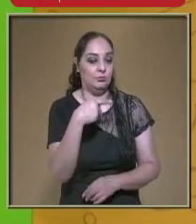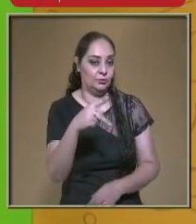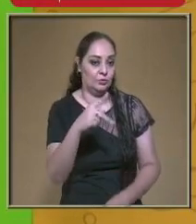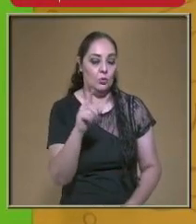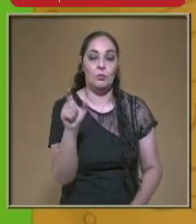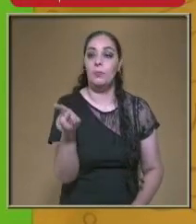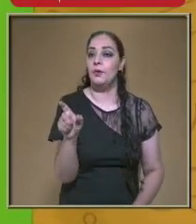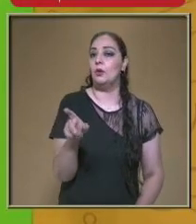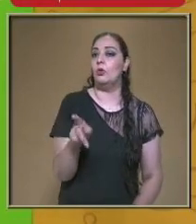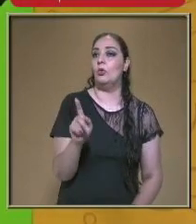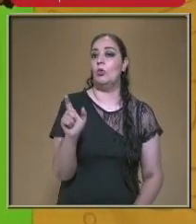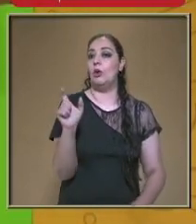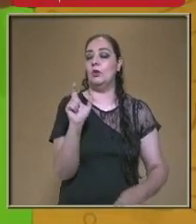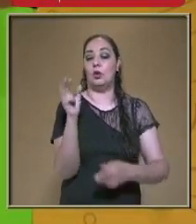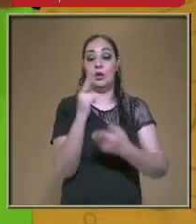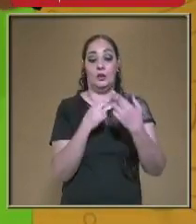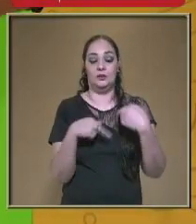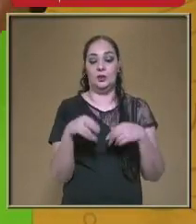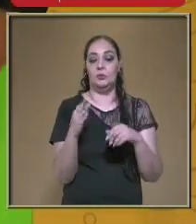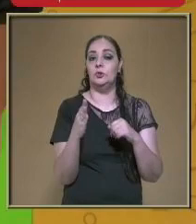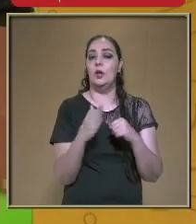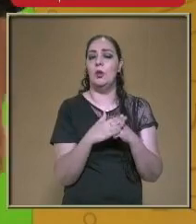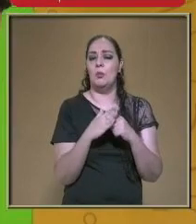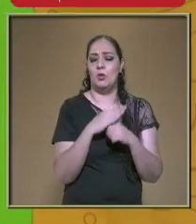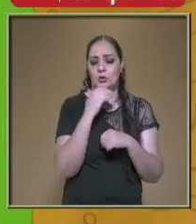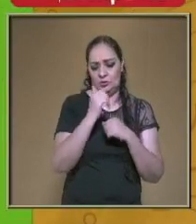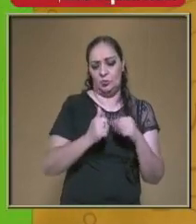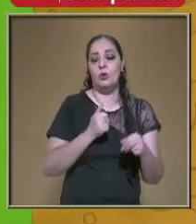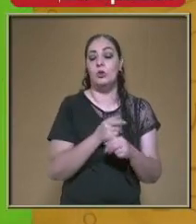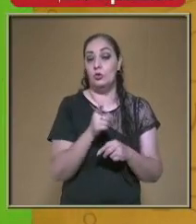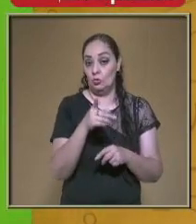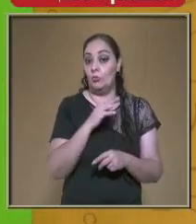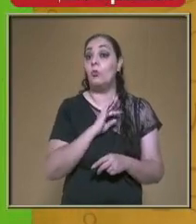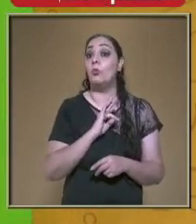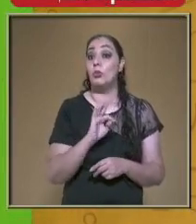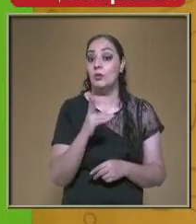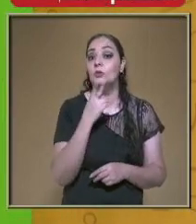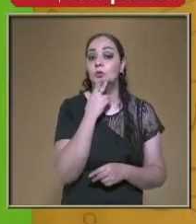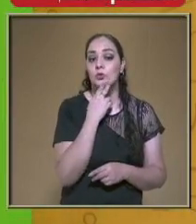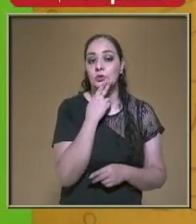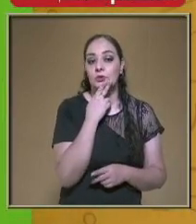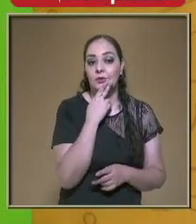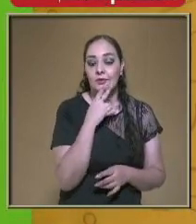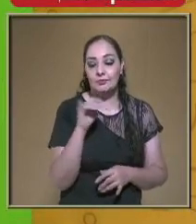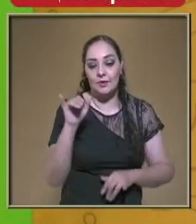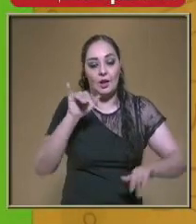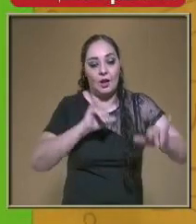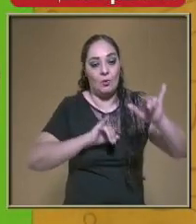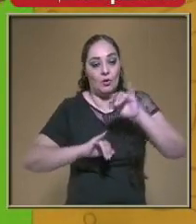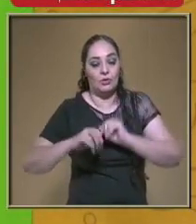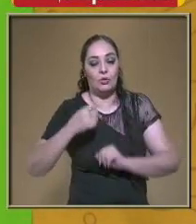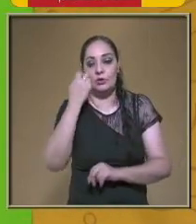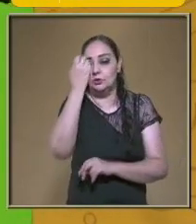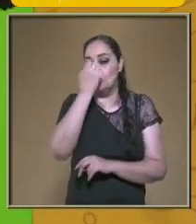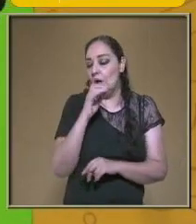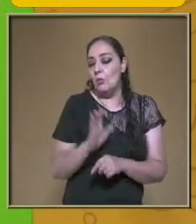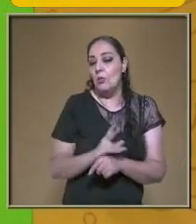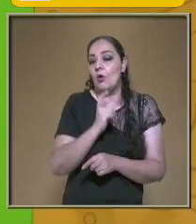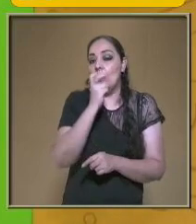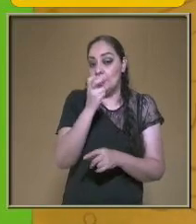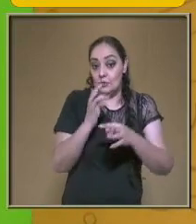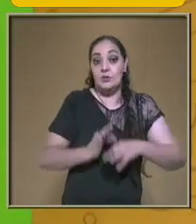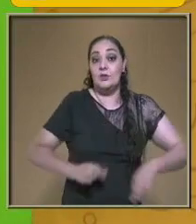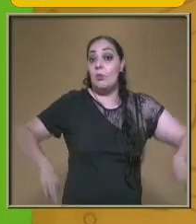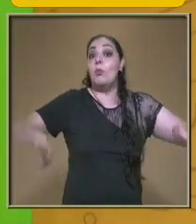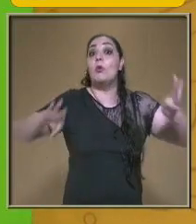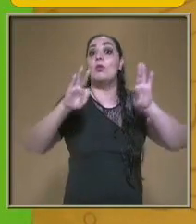return next year, next academic year, you are going to be using the school laboratory. That's why it's gonna be very important